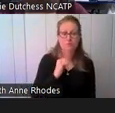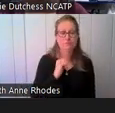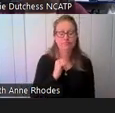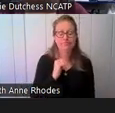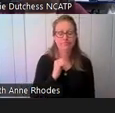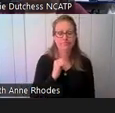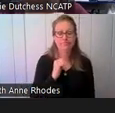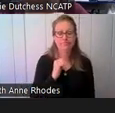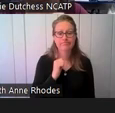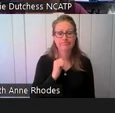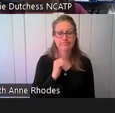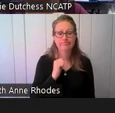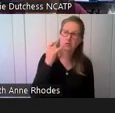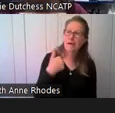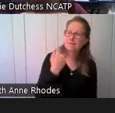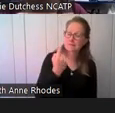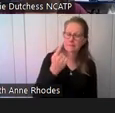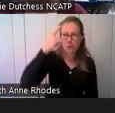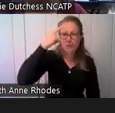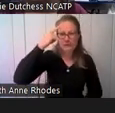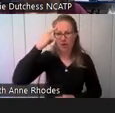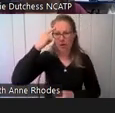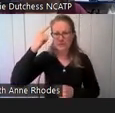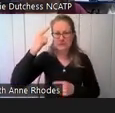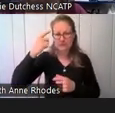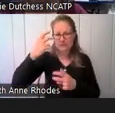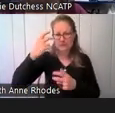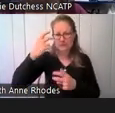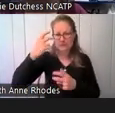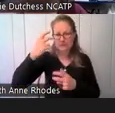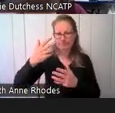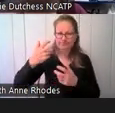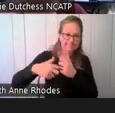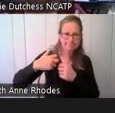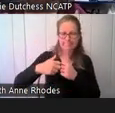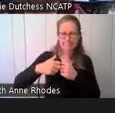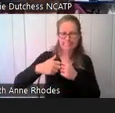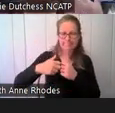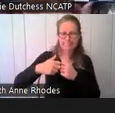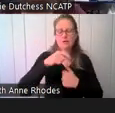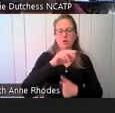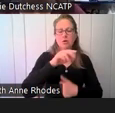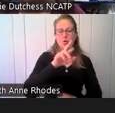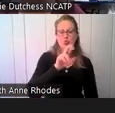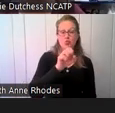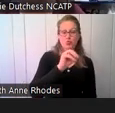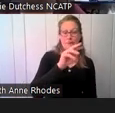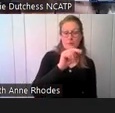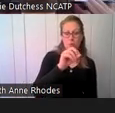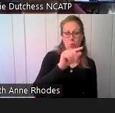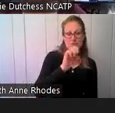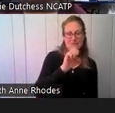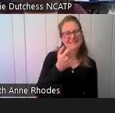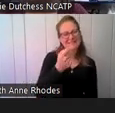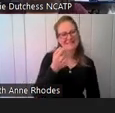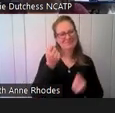somebody that has cognitive issues, I would not give them RimNote. It's very robust. It's a lot of intricate little things that it